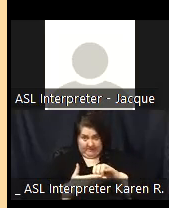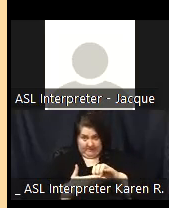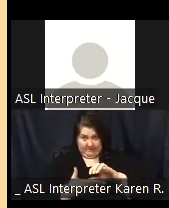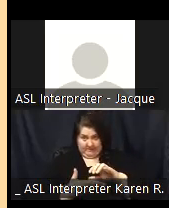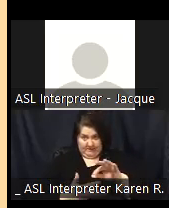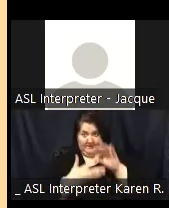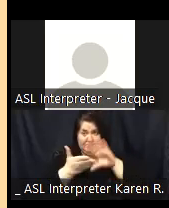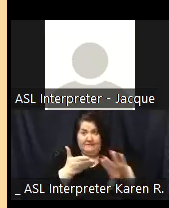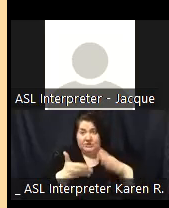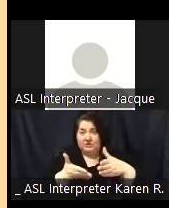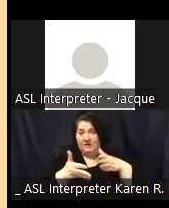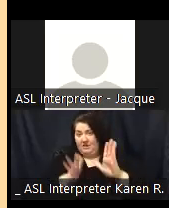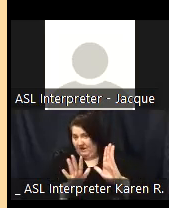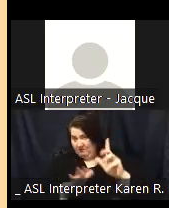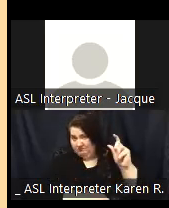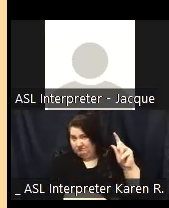Sorry.